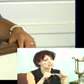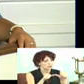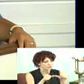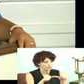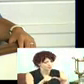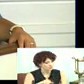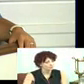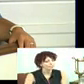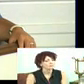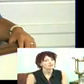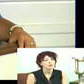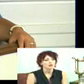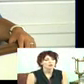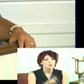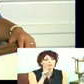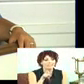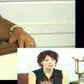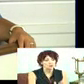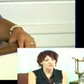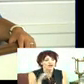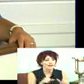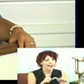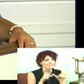We have to find a permanent leader,